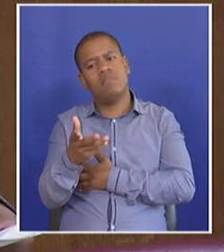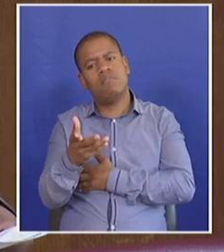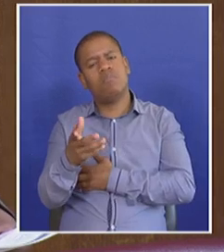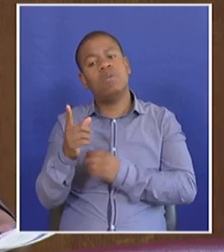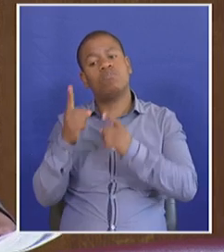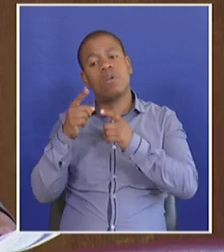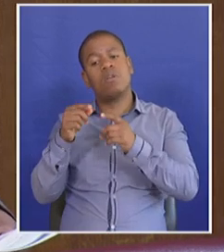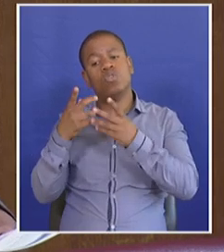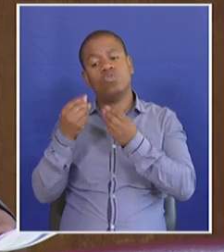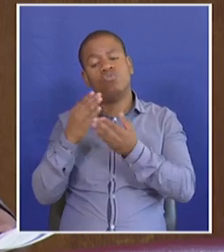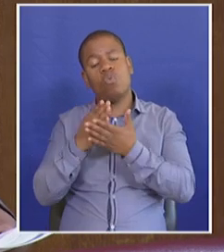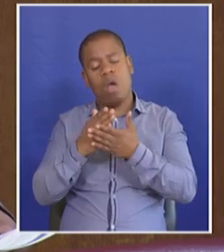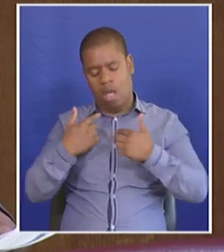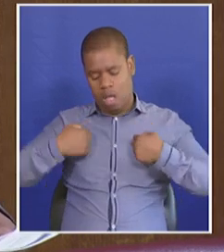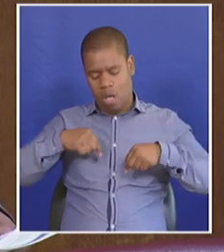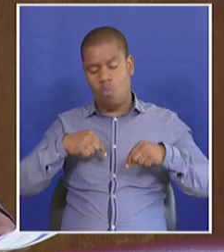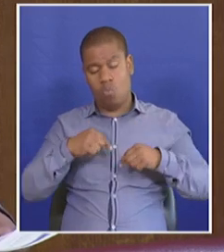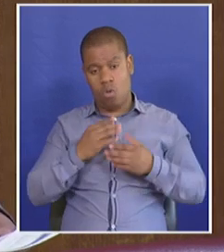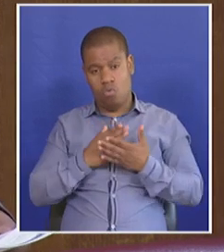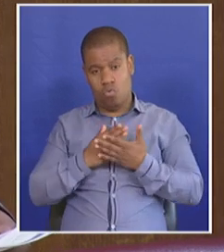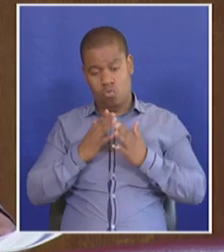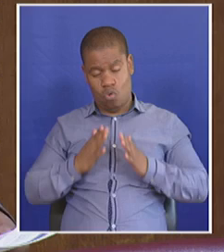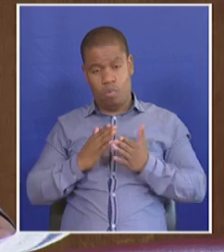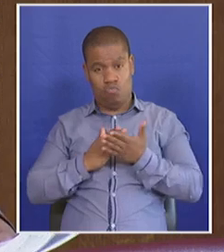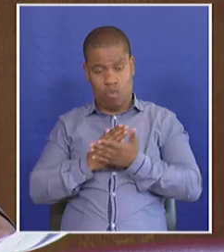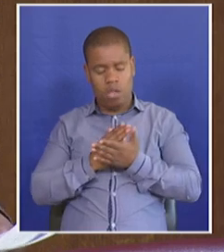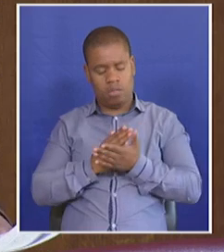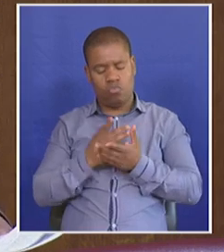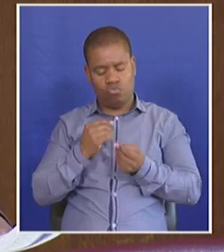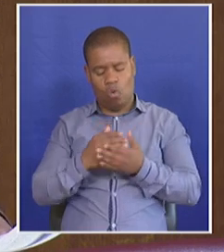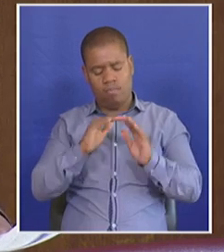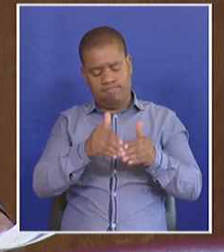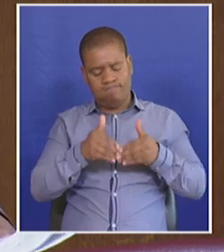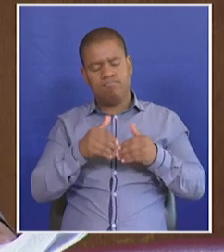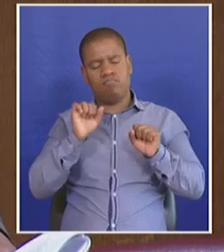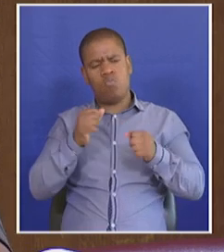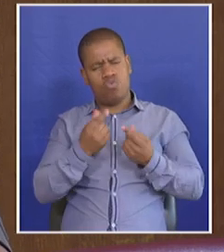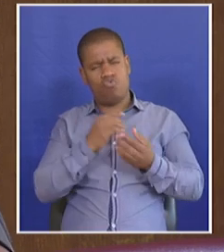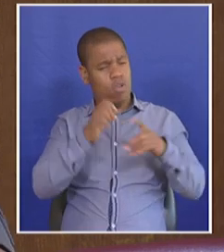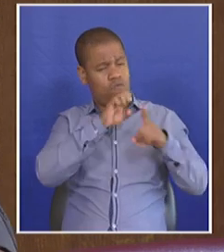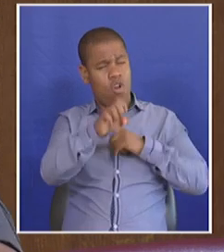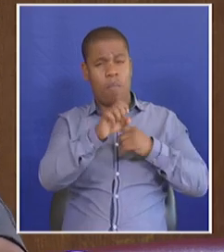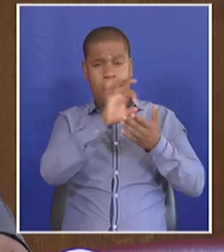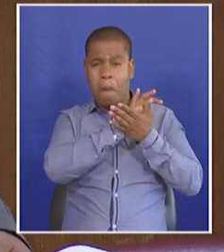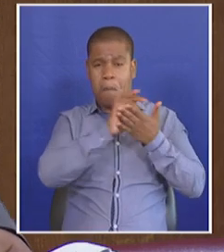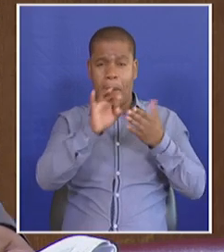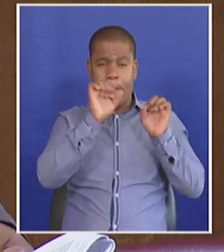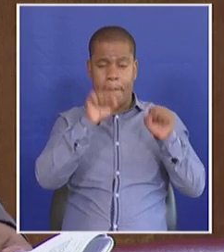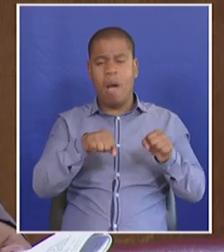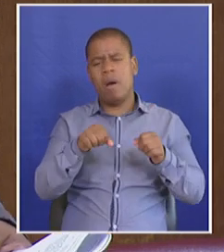ensuring that our human rights as protected in law for a clean and healthy environment are legally enforced.